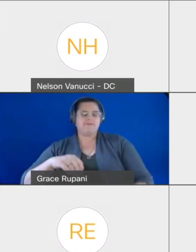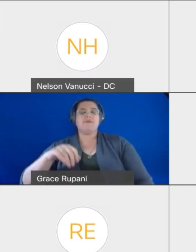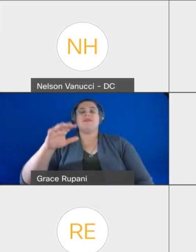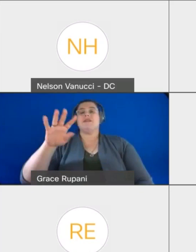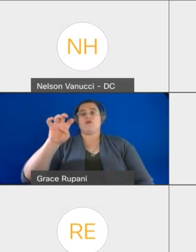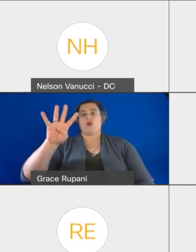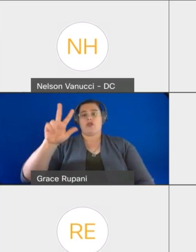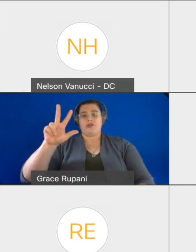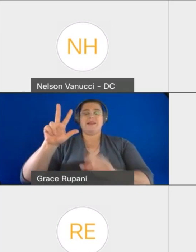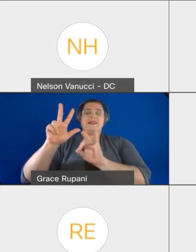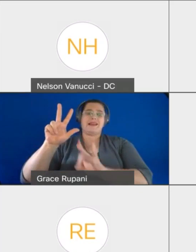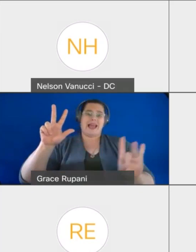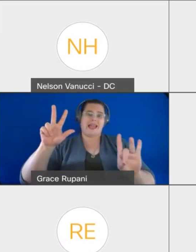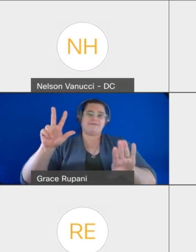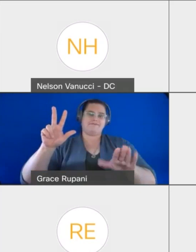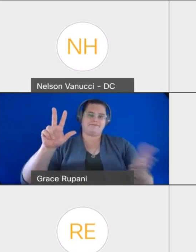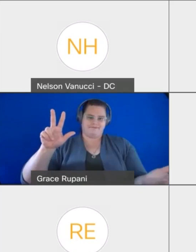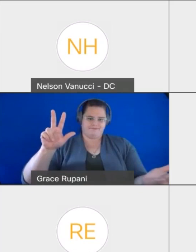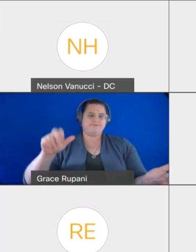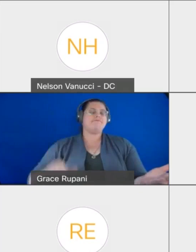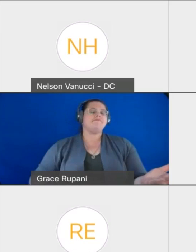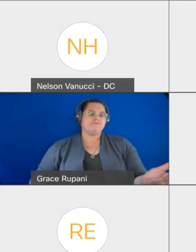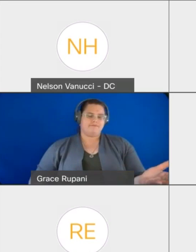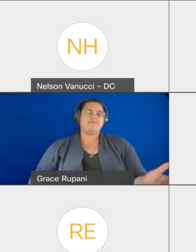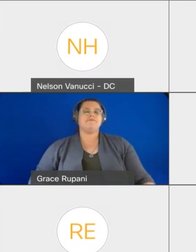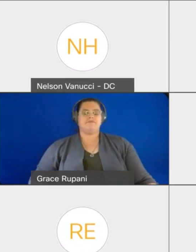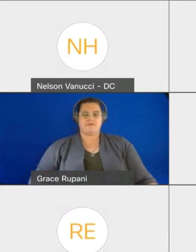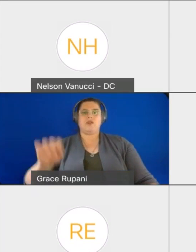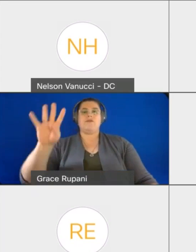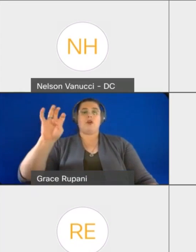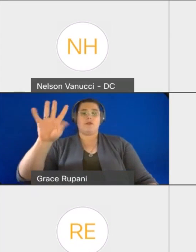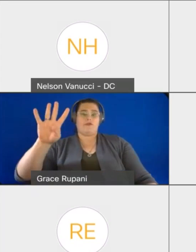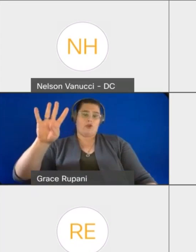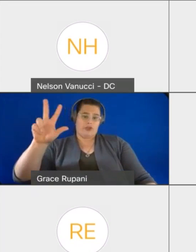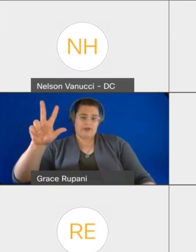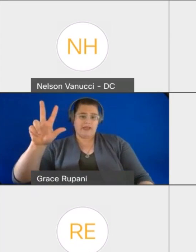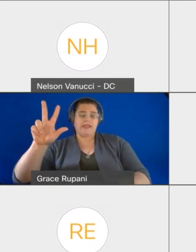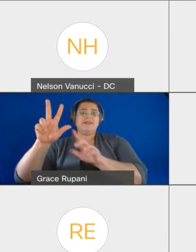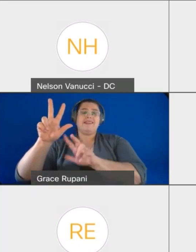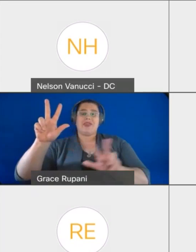been reported. And 34 of the 443 staff worked at